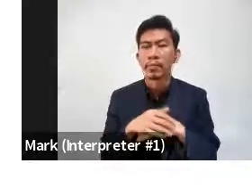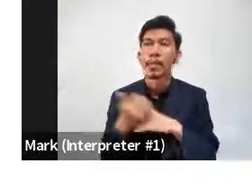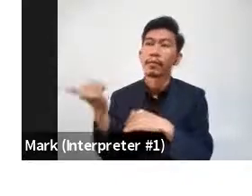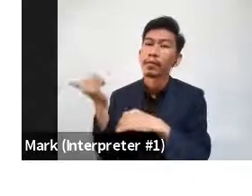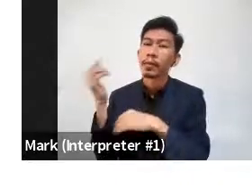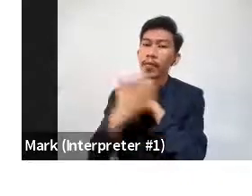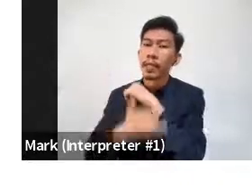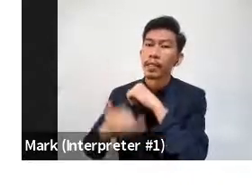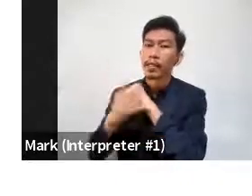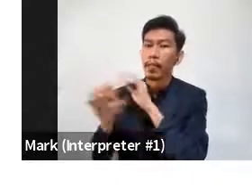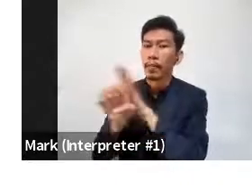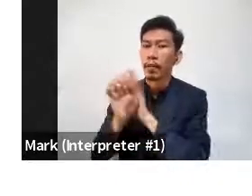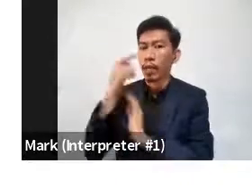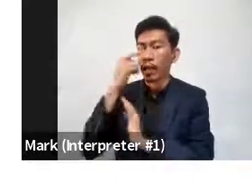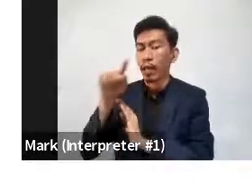Thailand, the share